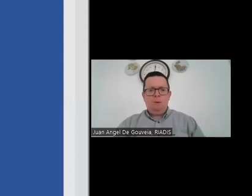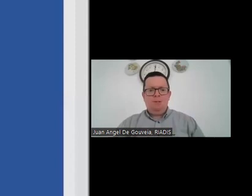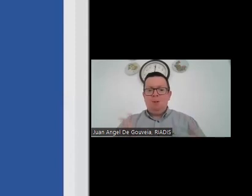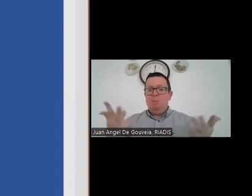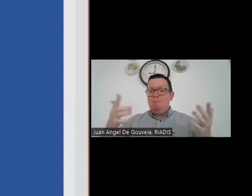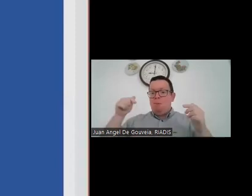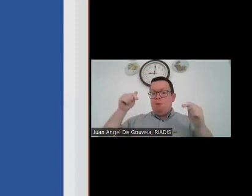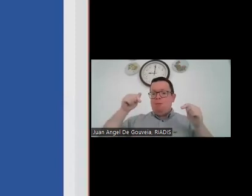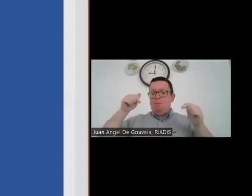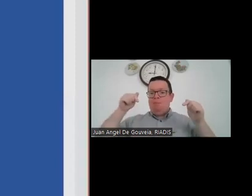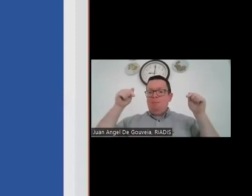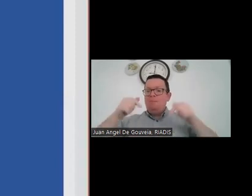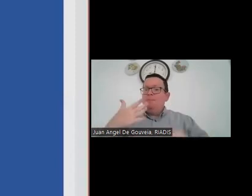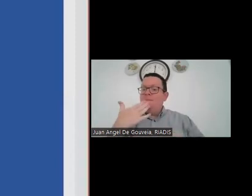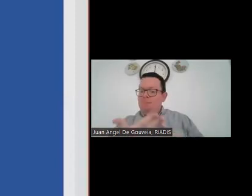Great.